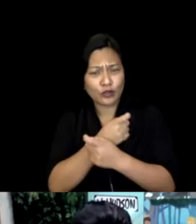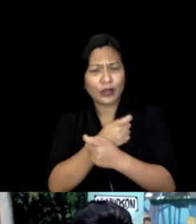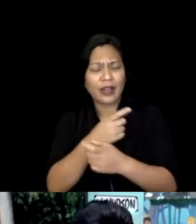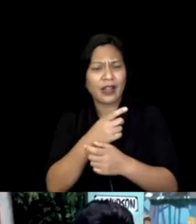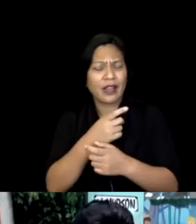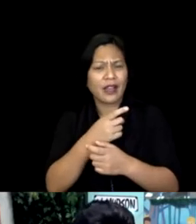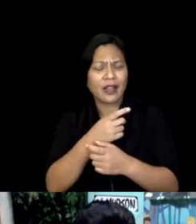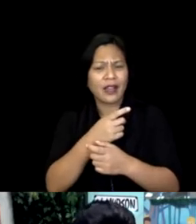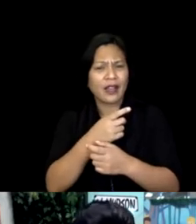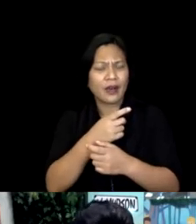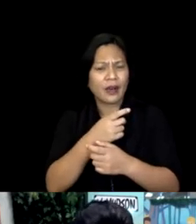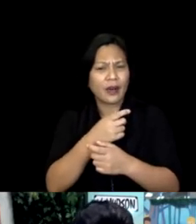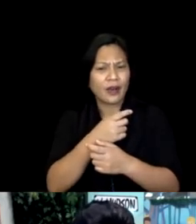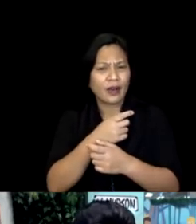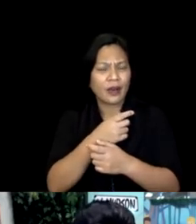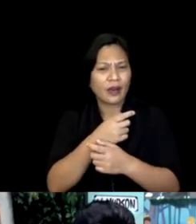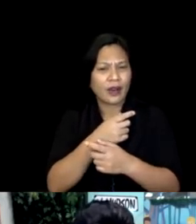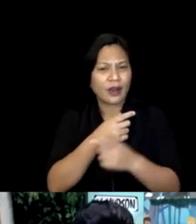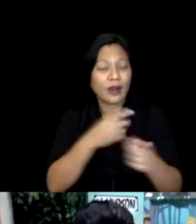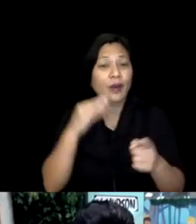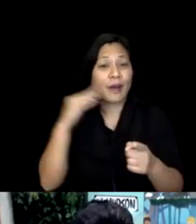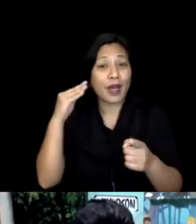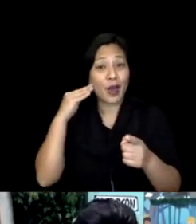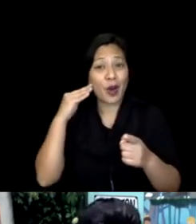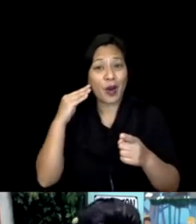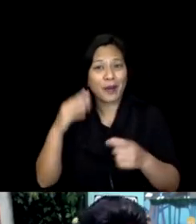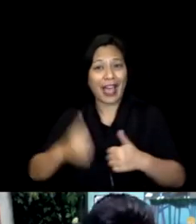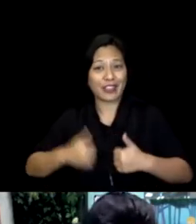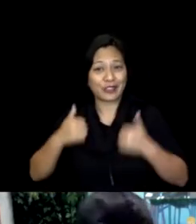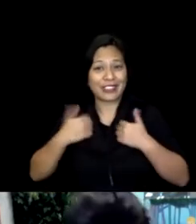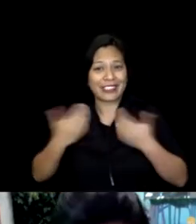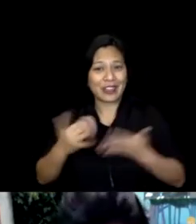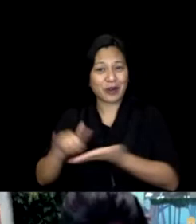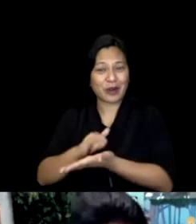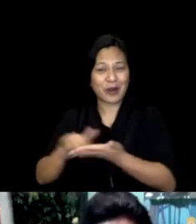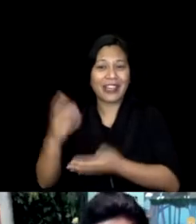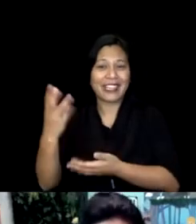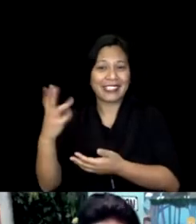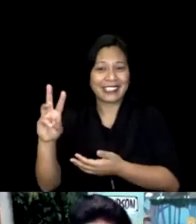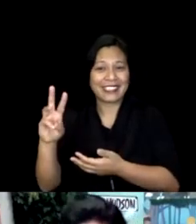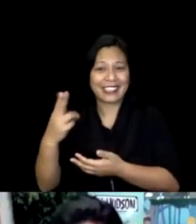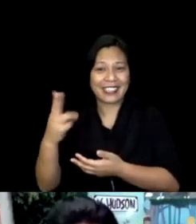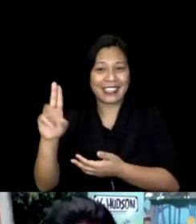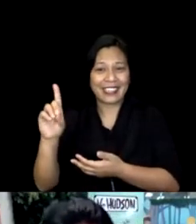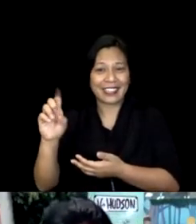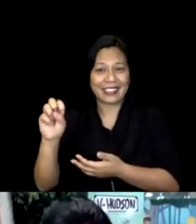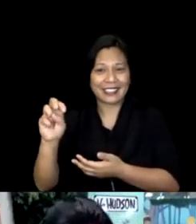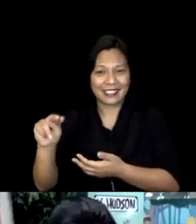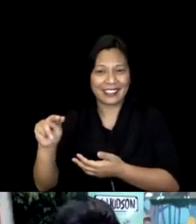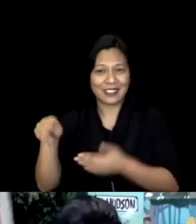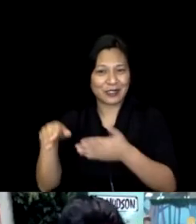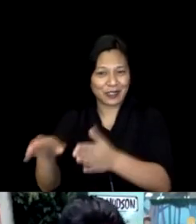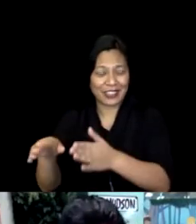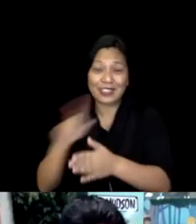actually, my home address in New York is 16 Hudson. It's a real place. And